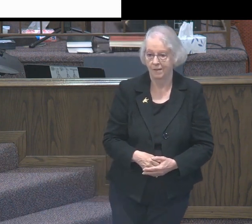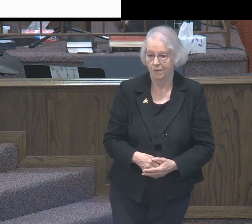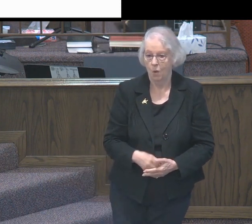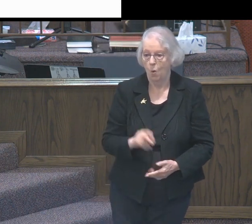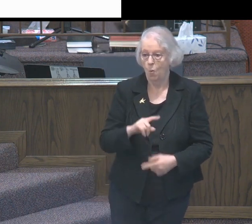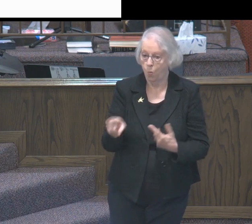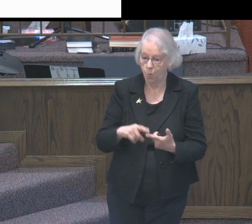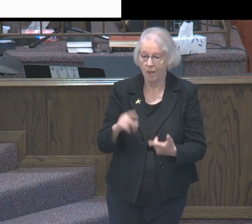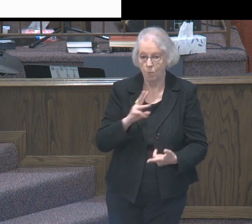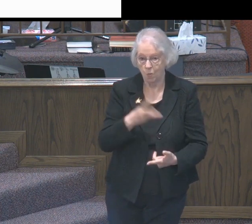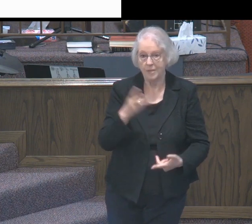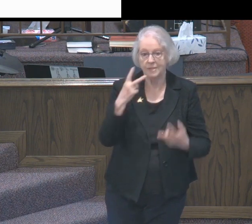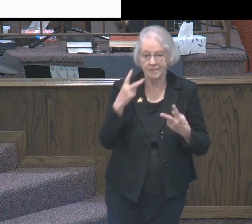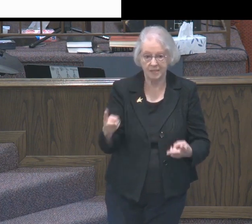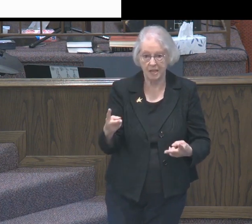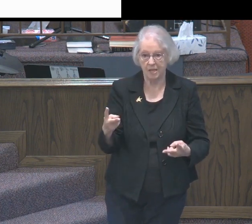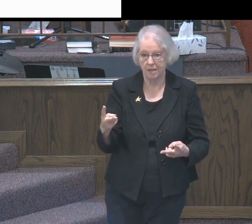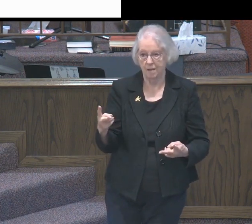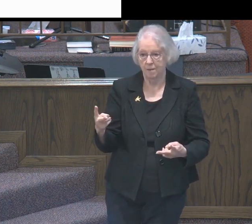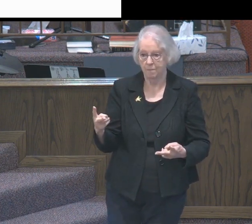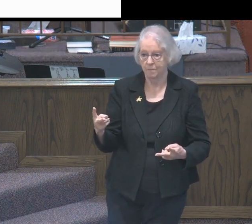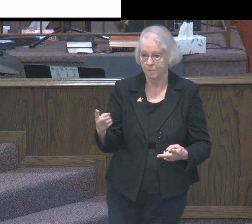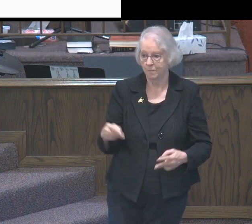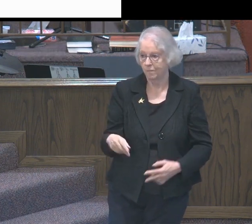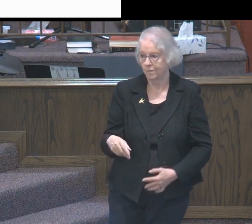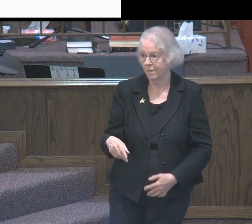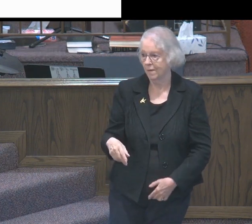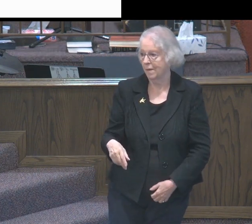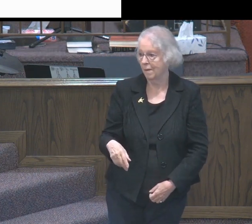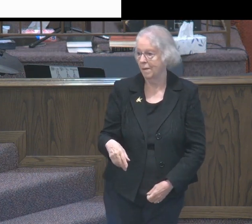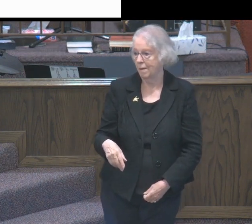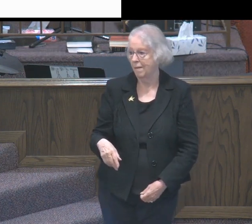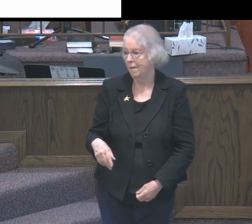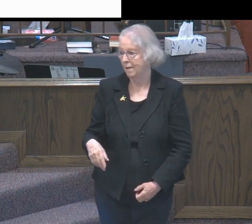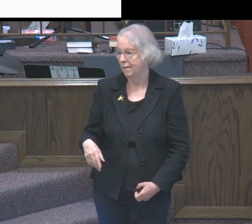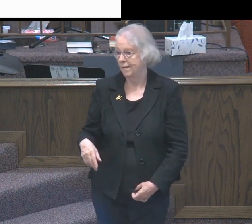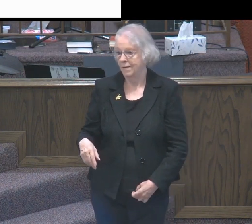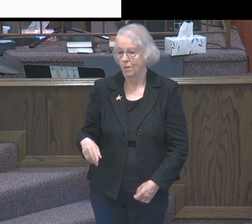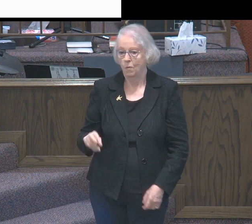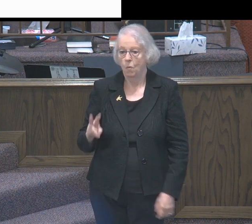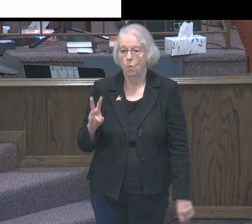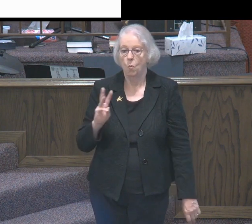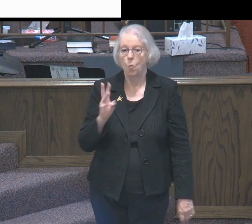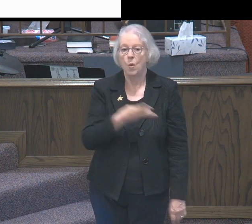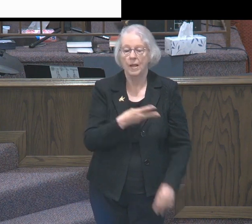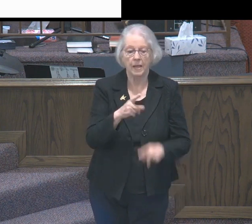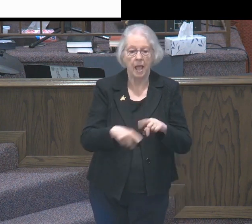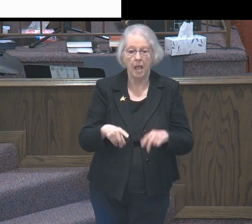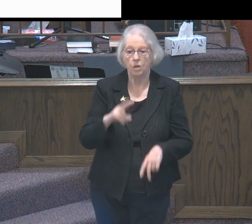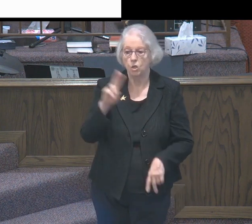affairs is we can't wear a mask because that means I don't have enough faith.